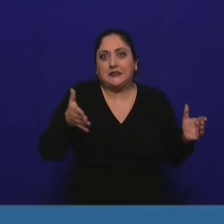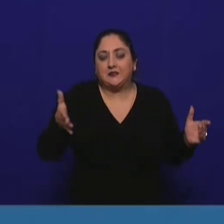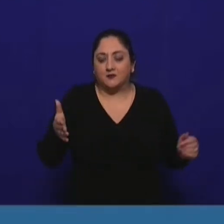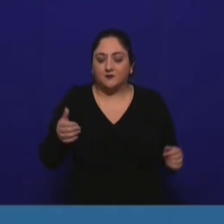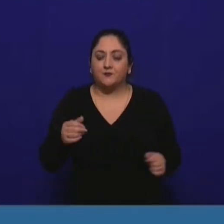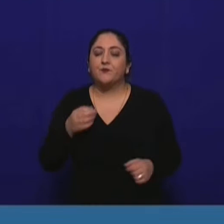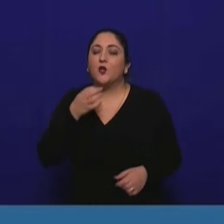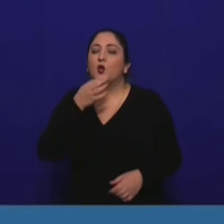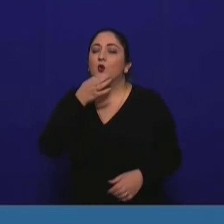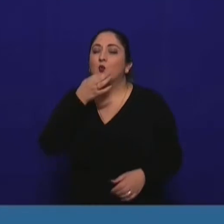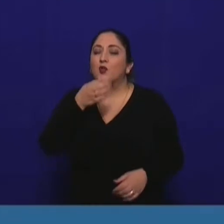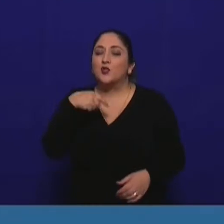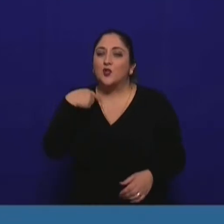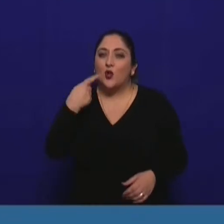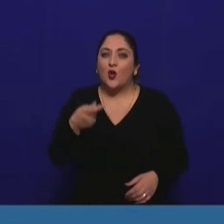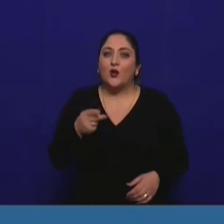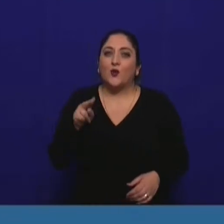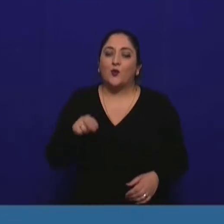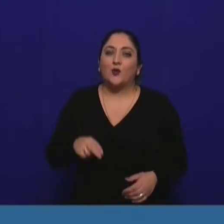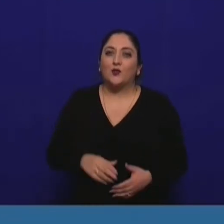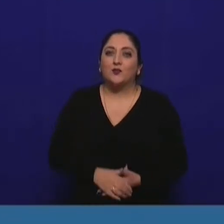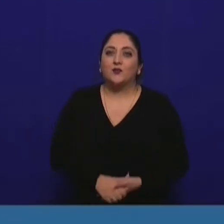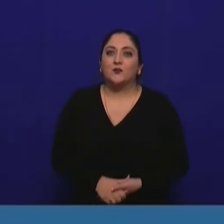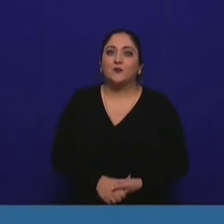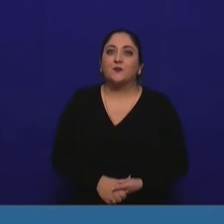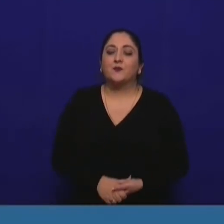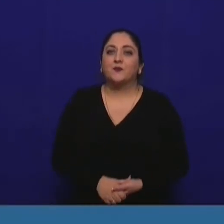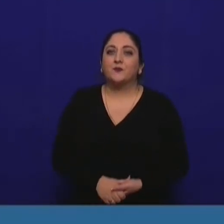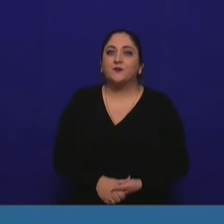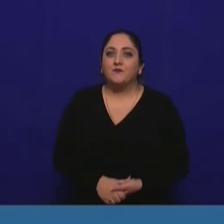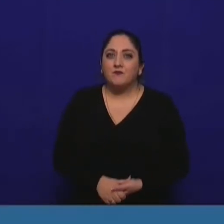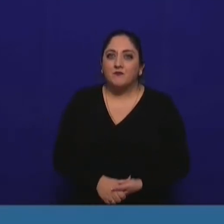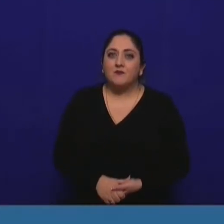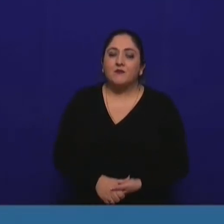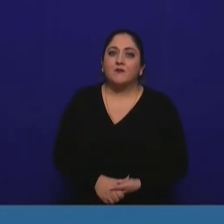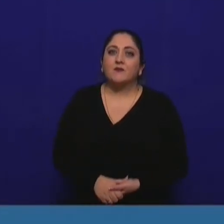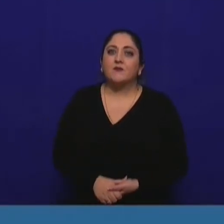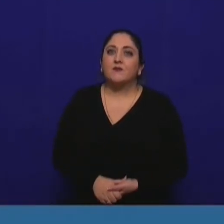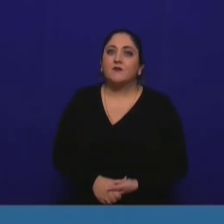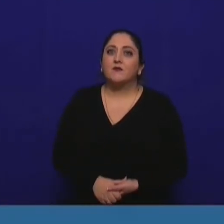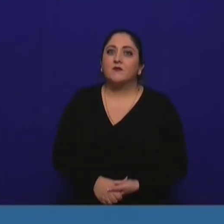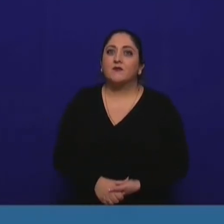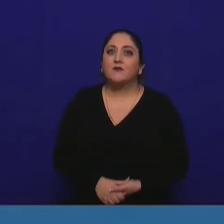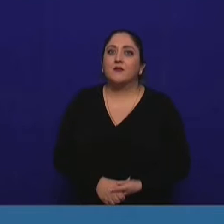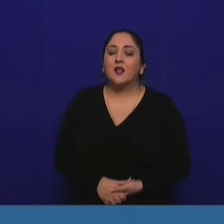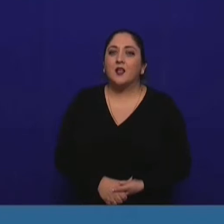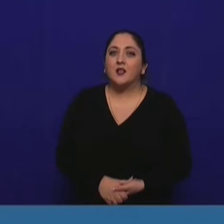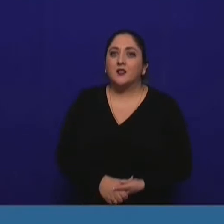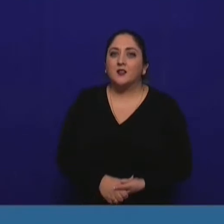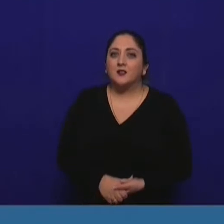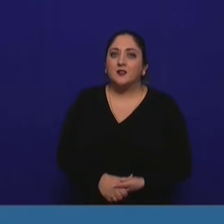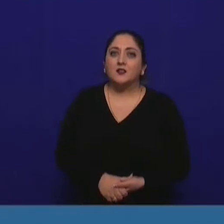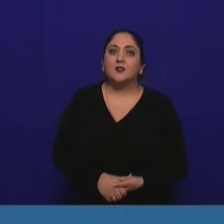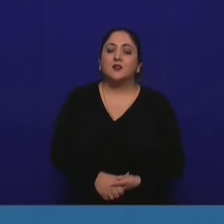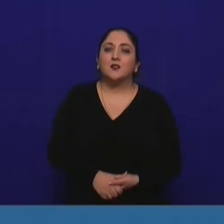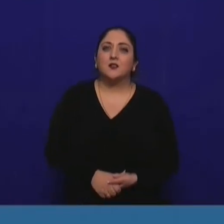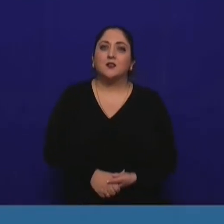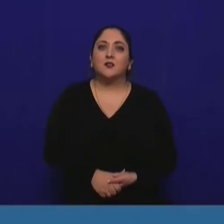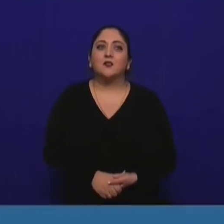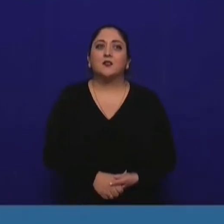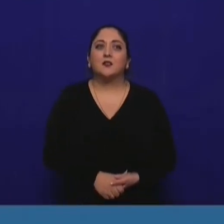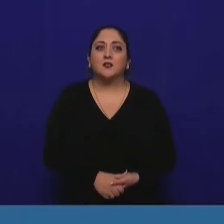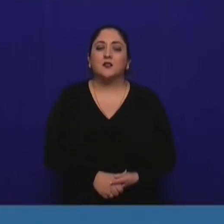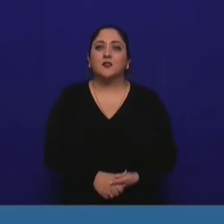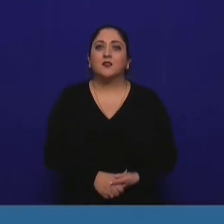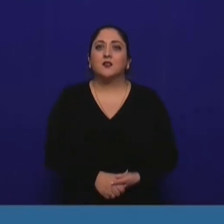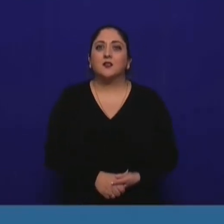question, because there's a few cases where someone has been in contact with a positive person, but they're unable to get